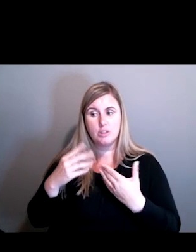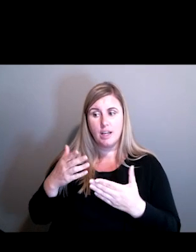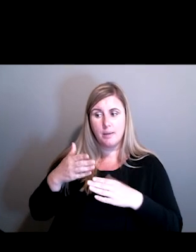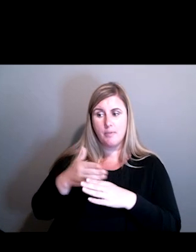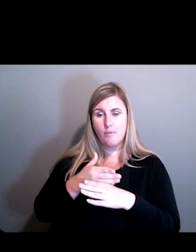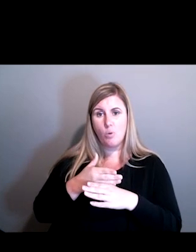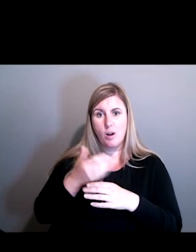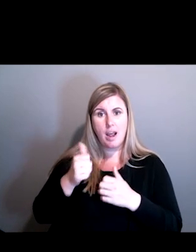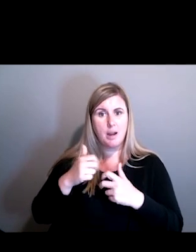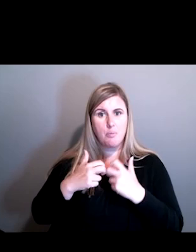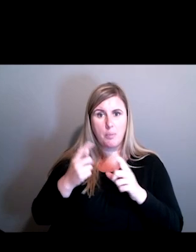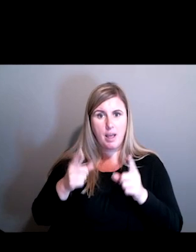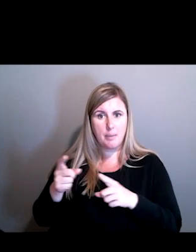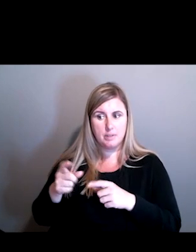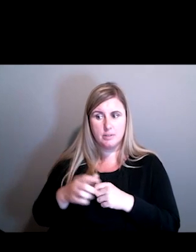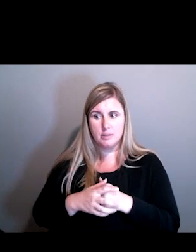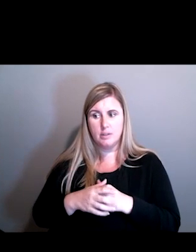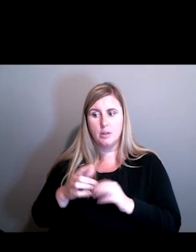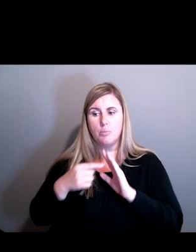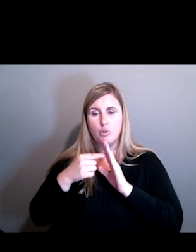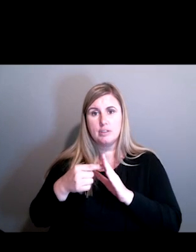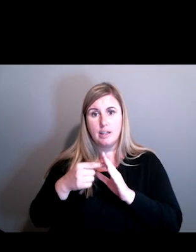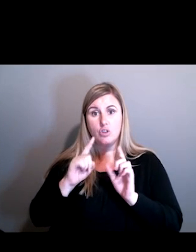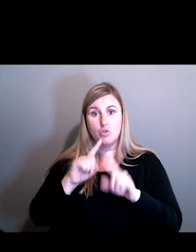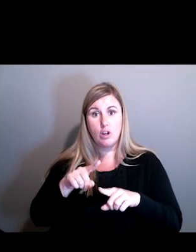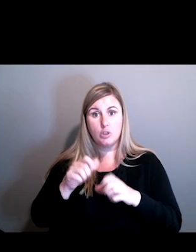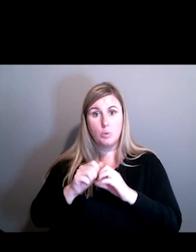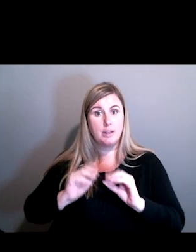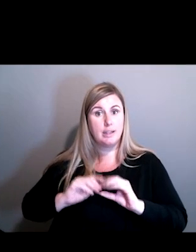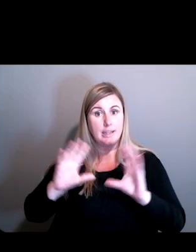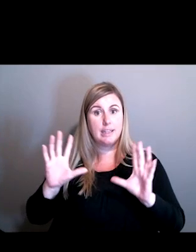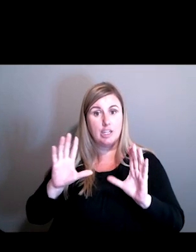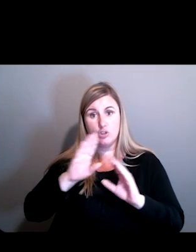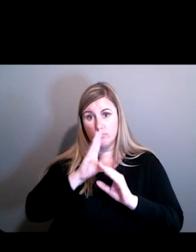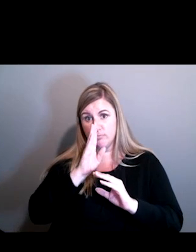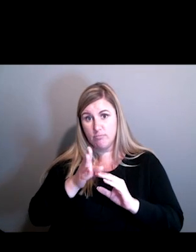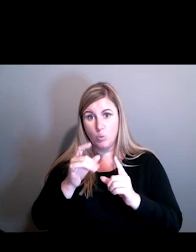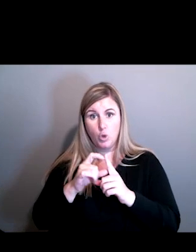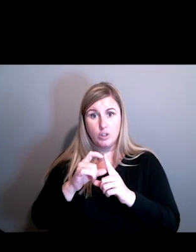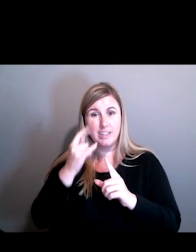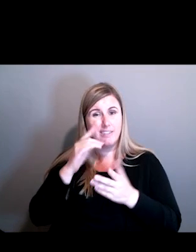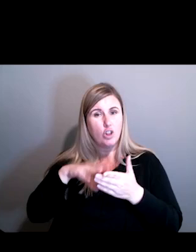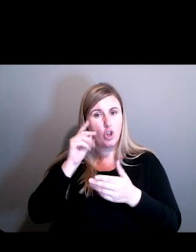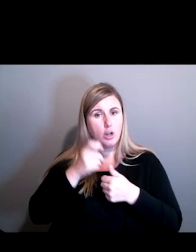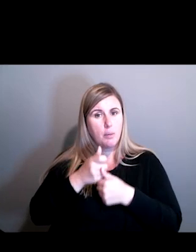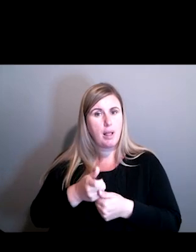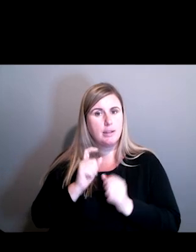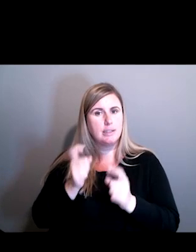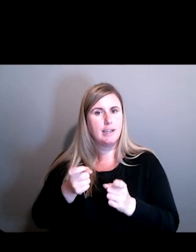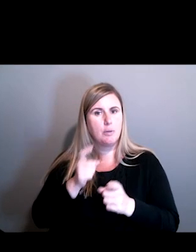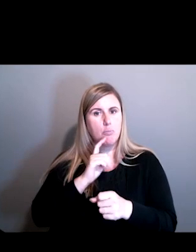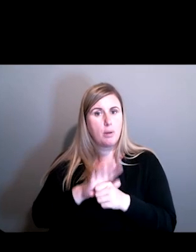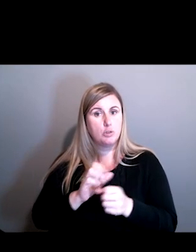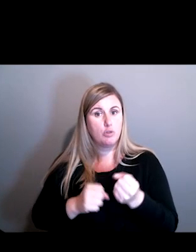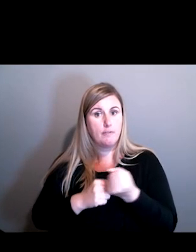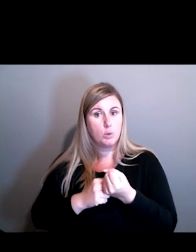any problem happens. Present the direction with clear, direct wording. If the learner complies, give them the promise